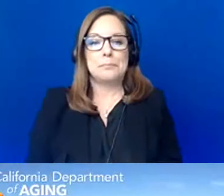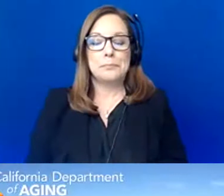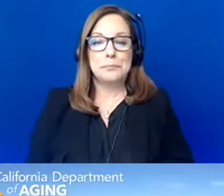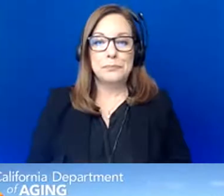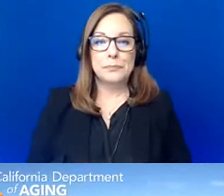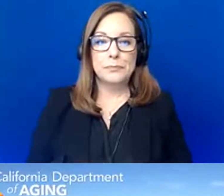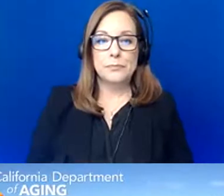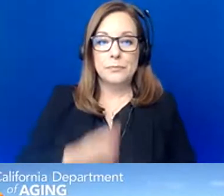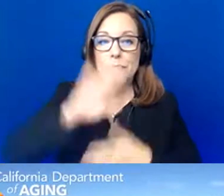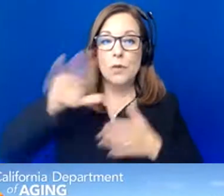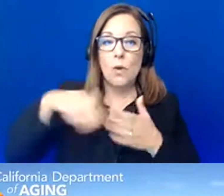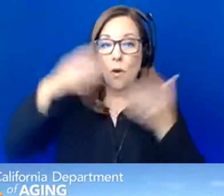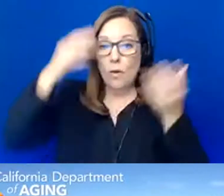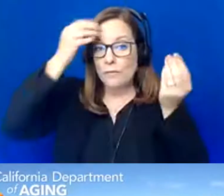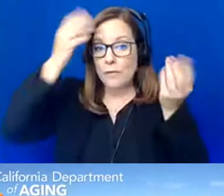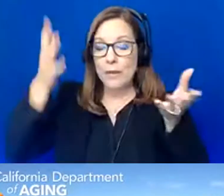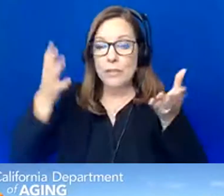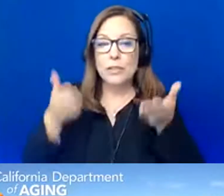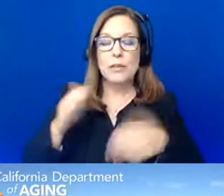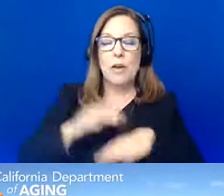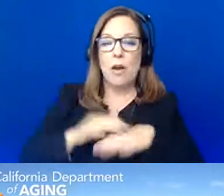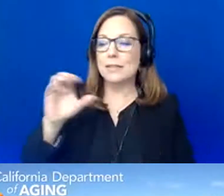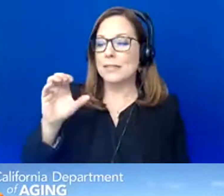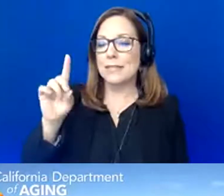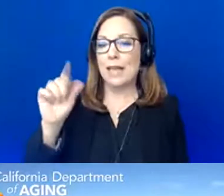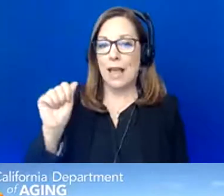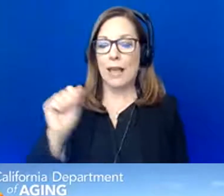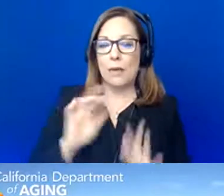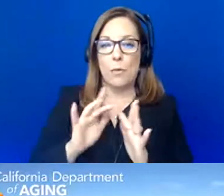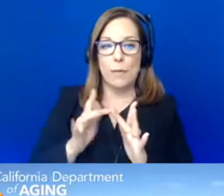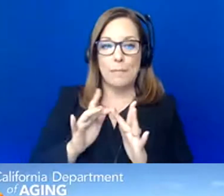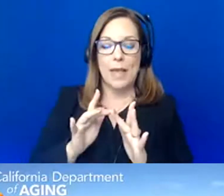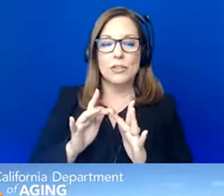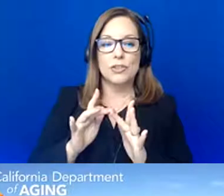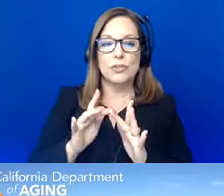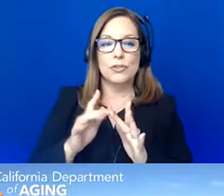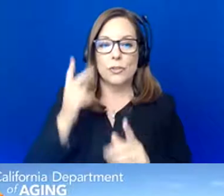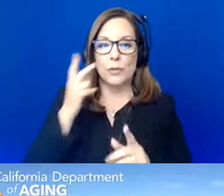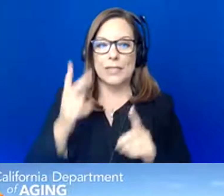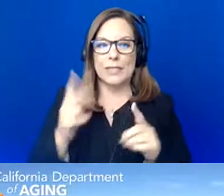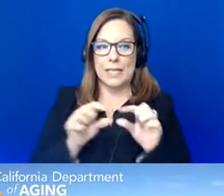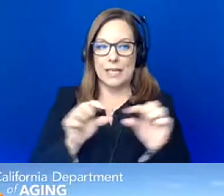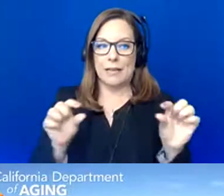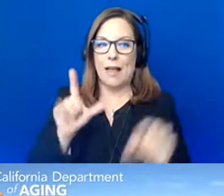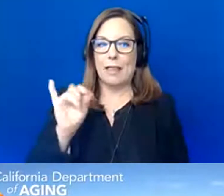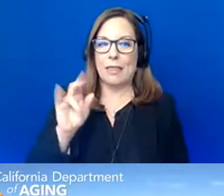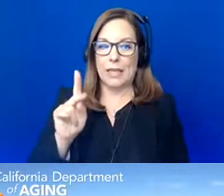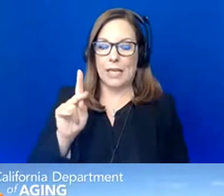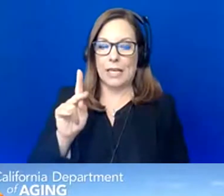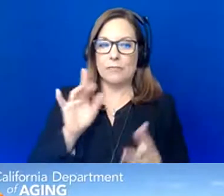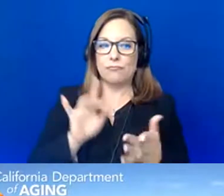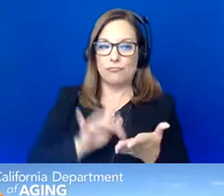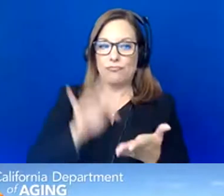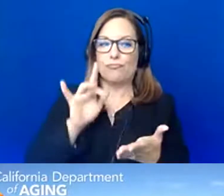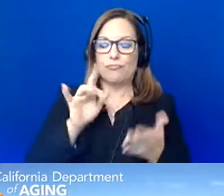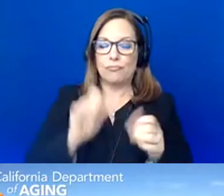All the information can be found on the CDA webpage. Under our highlight section, there will be a direct link to the Hubs and Spokes Initiative webpage.